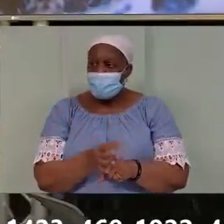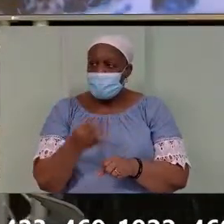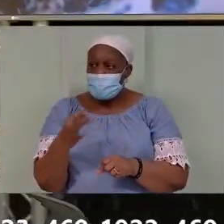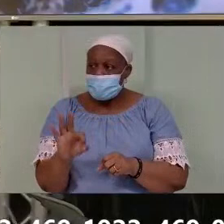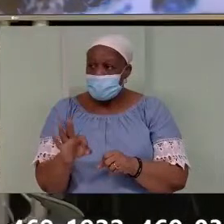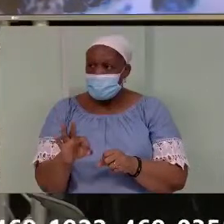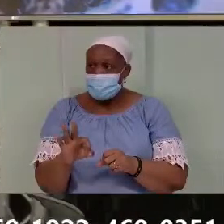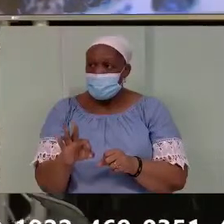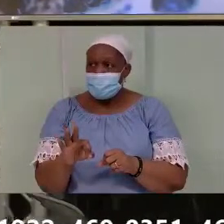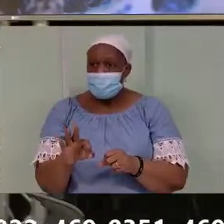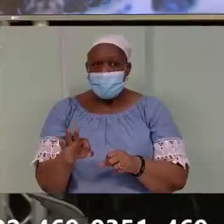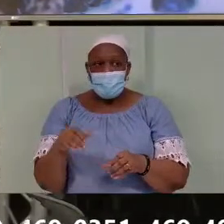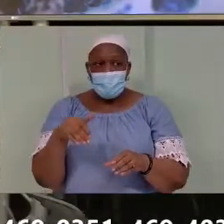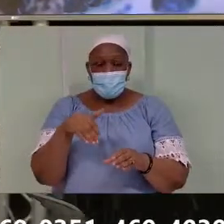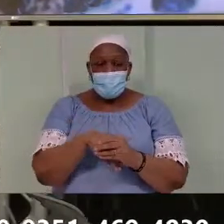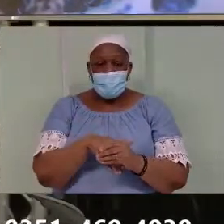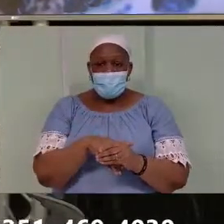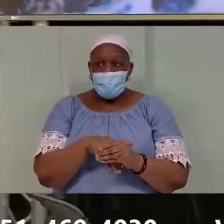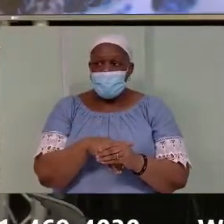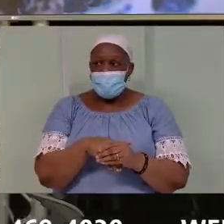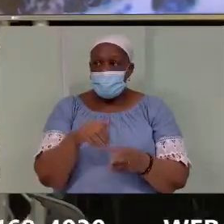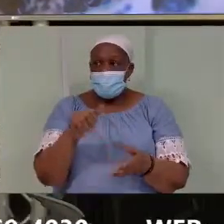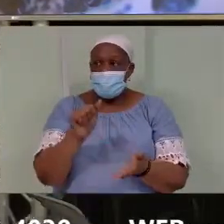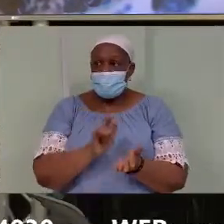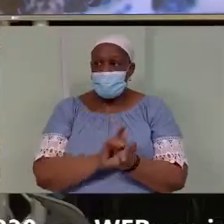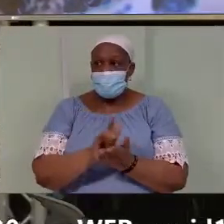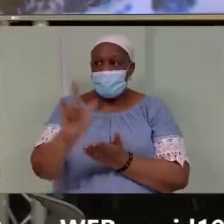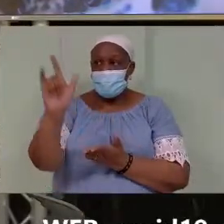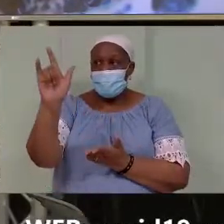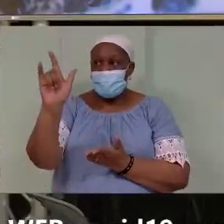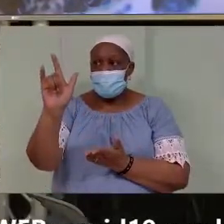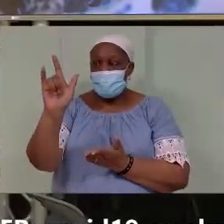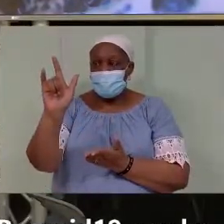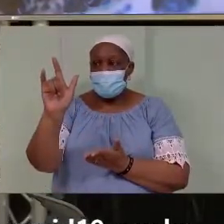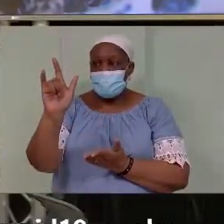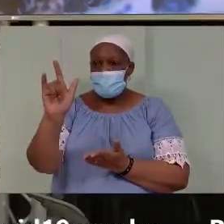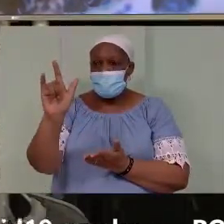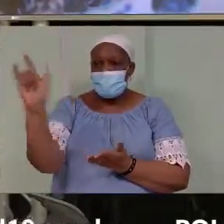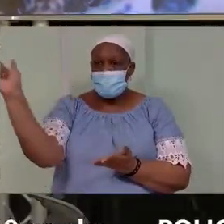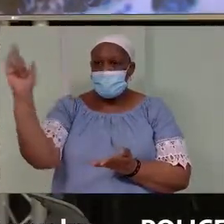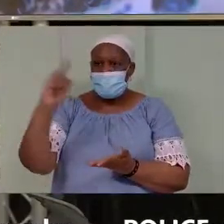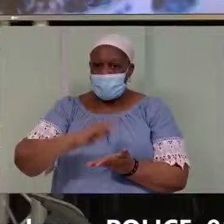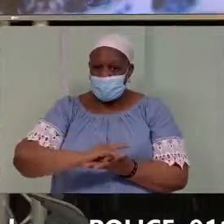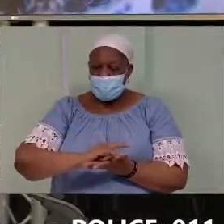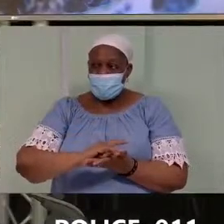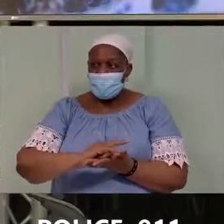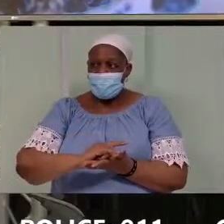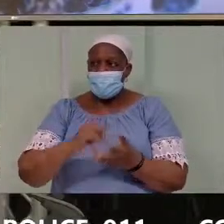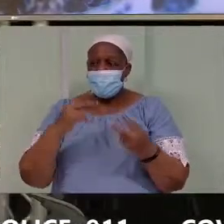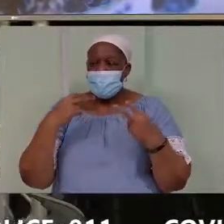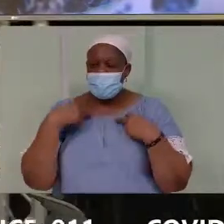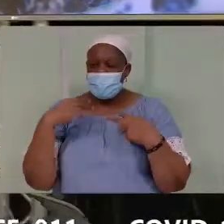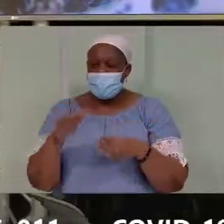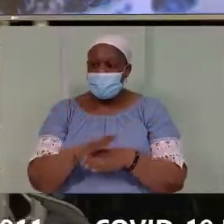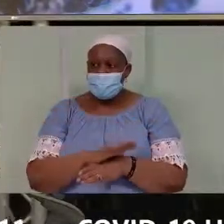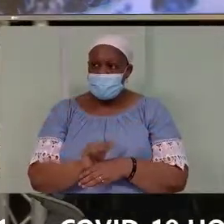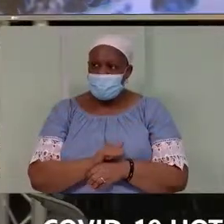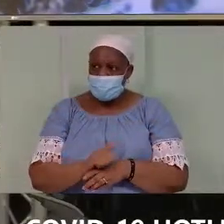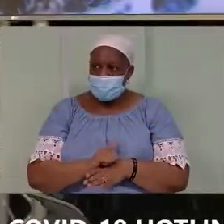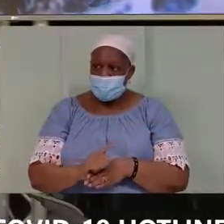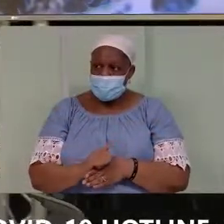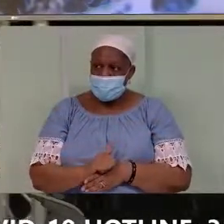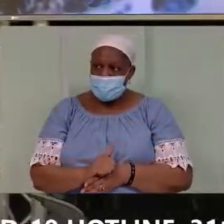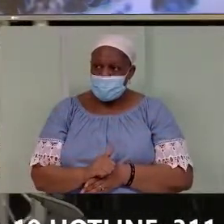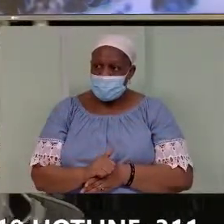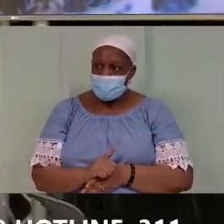RLB International Airport. So at the departure lounge, I think that is where the training is happening. They are scheduled. Please